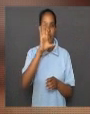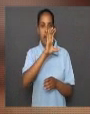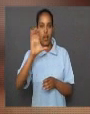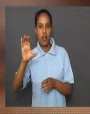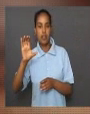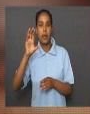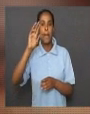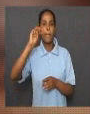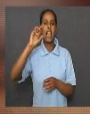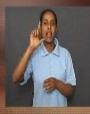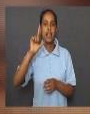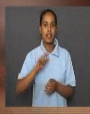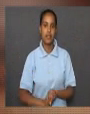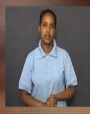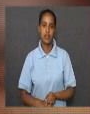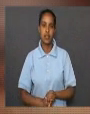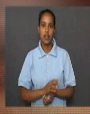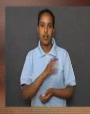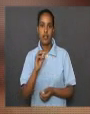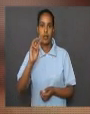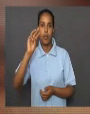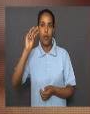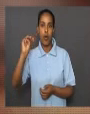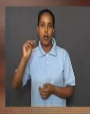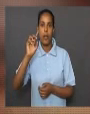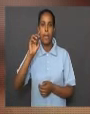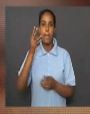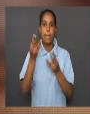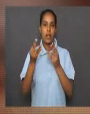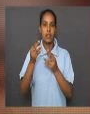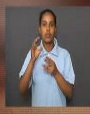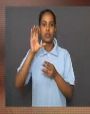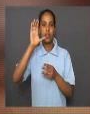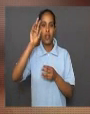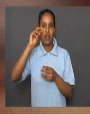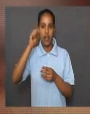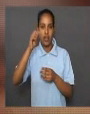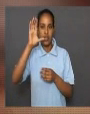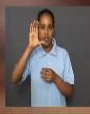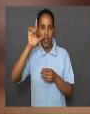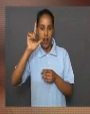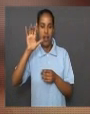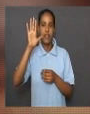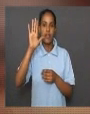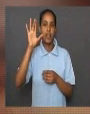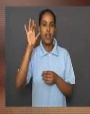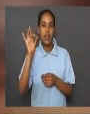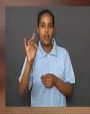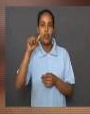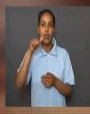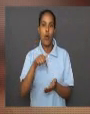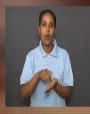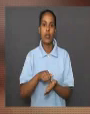500 milliliters, and the molar mass of sodium chloride is